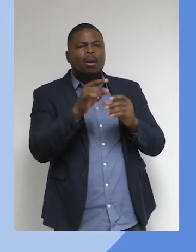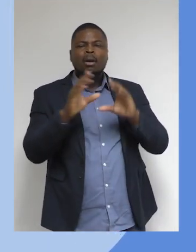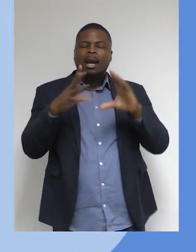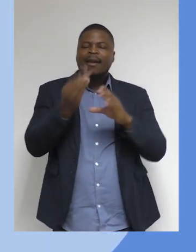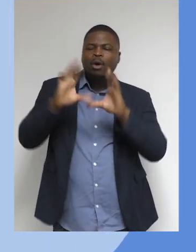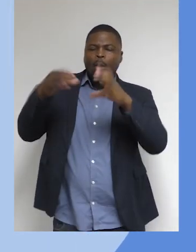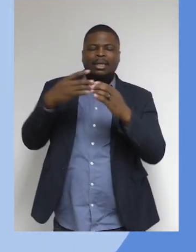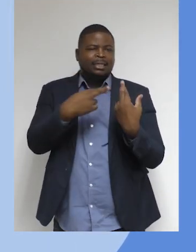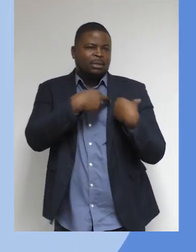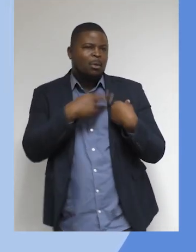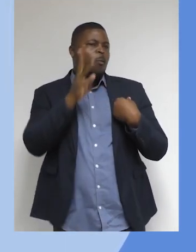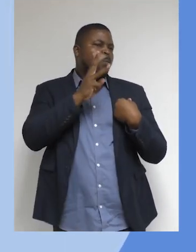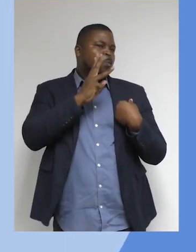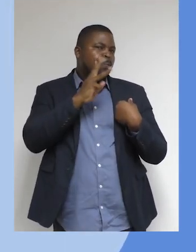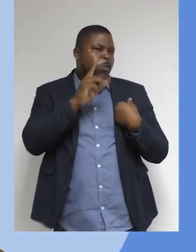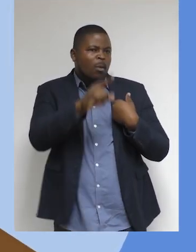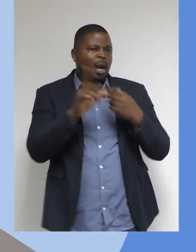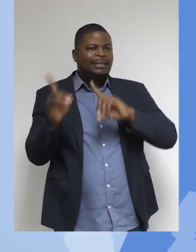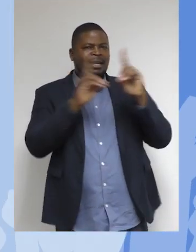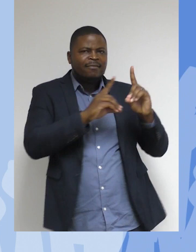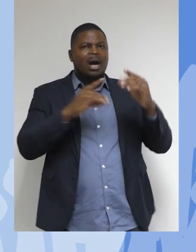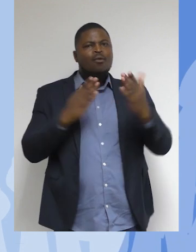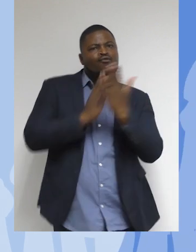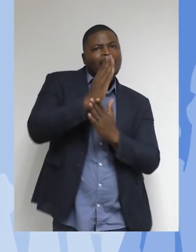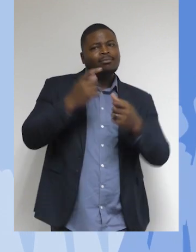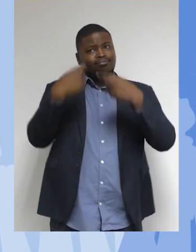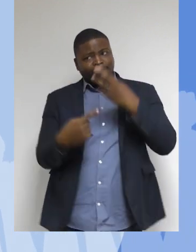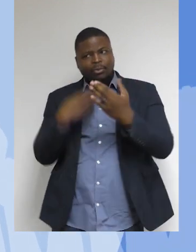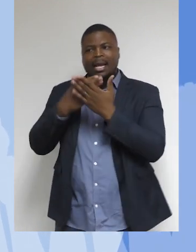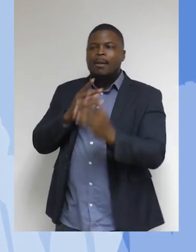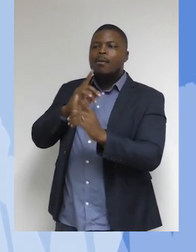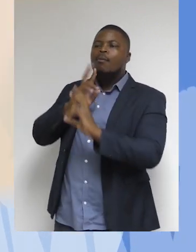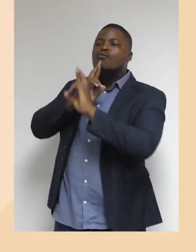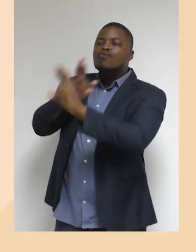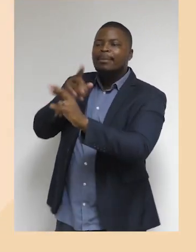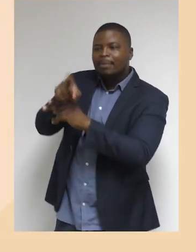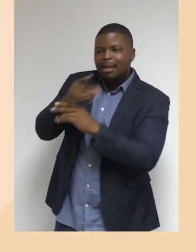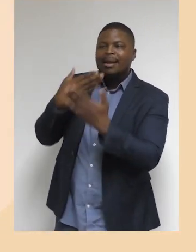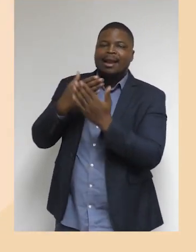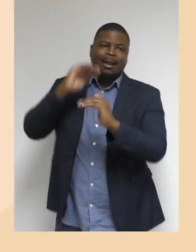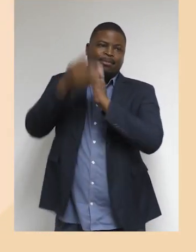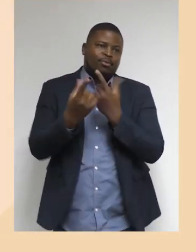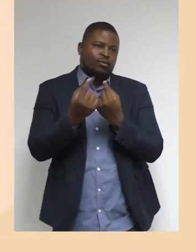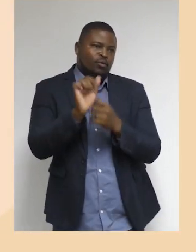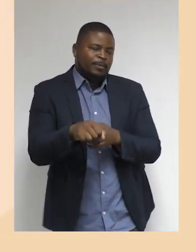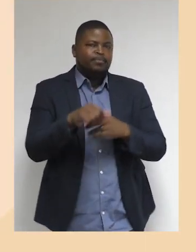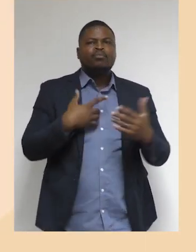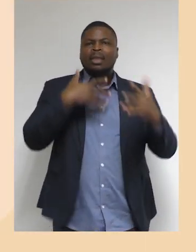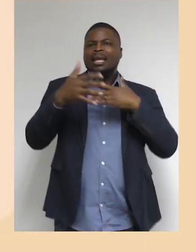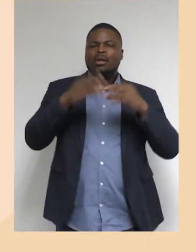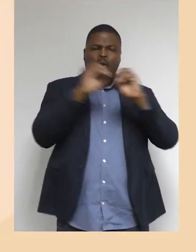institutions responsible for water provision. Alternatively, you can also petition Parliament as an individual, community,